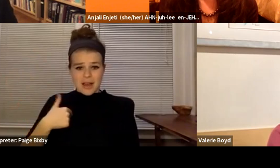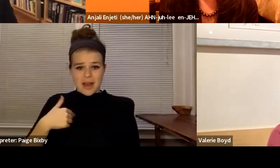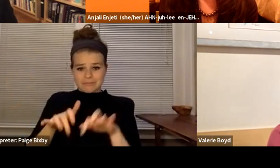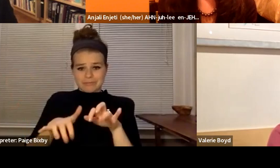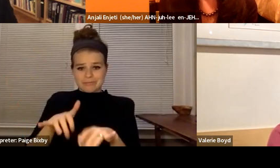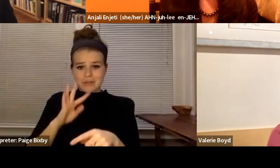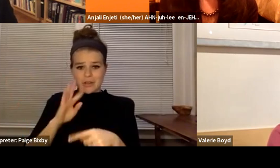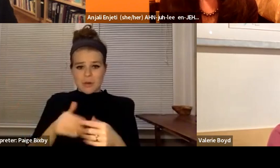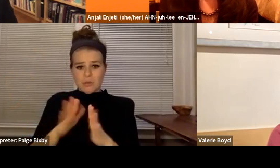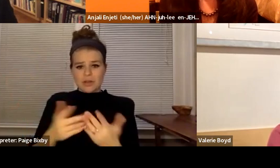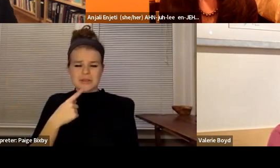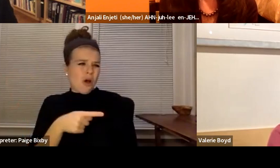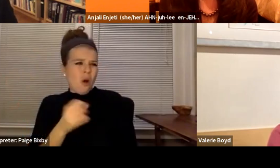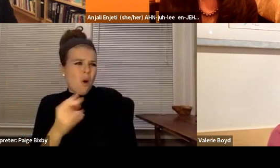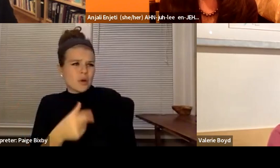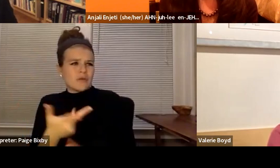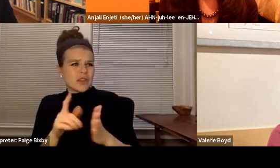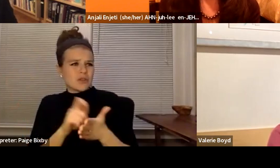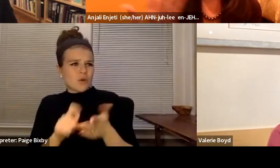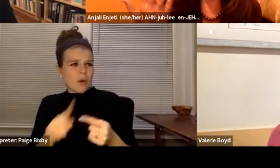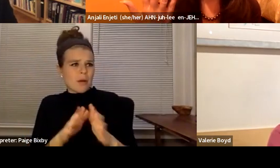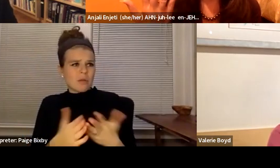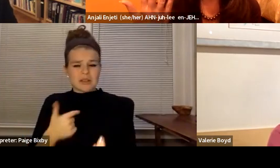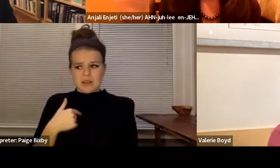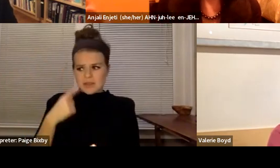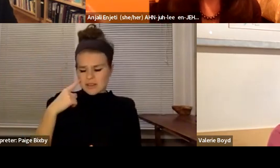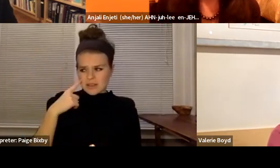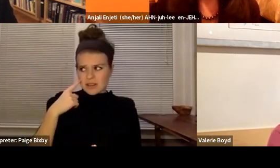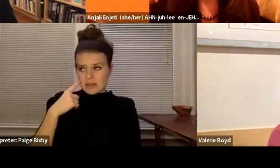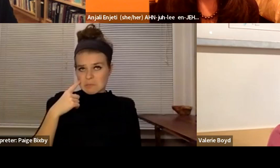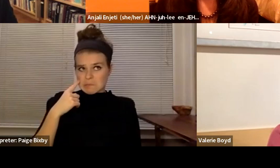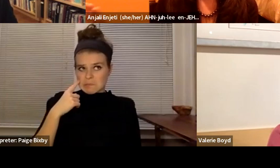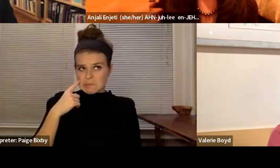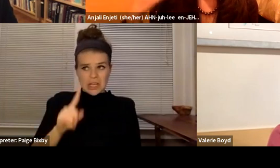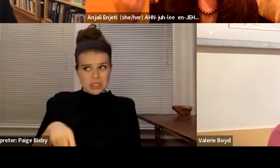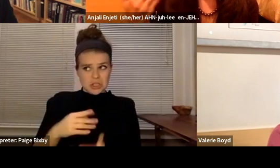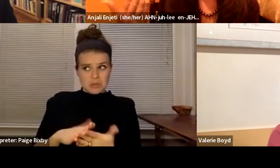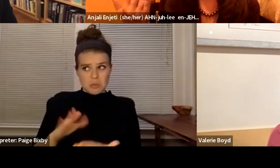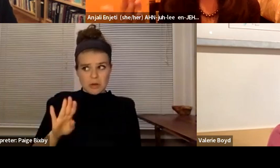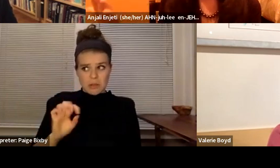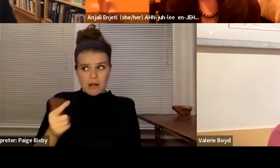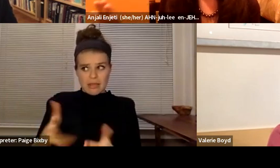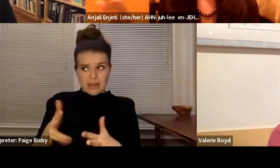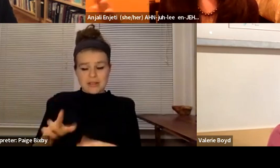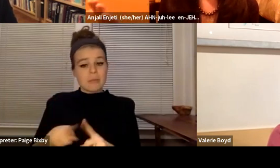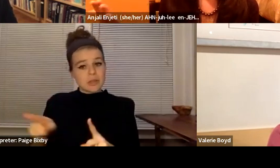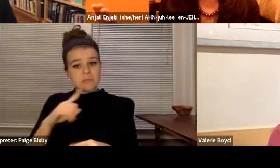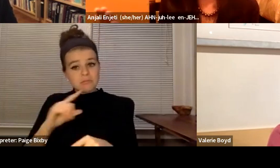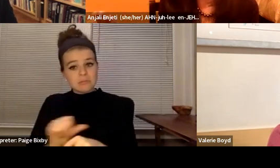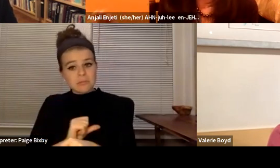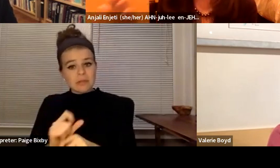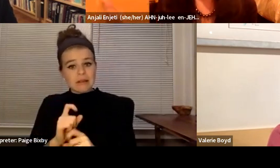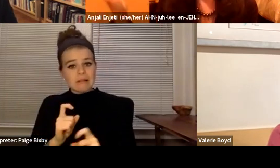books. And you were like, well, yeah, you've written stuff about books. And I was thinking, it's just a book blog. But she actually put